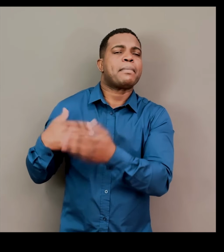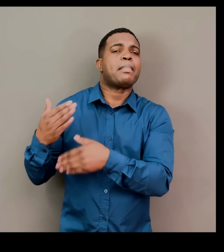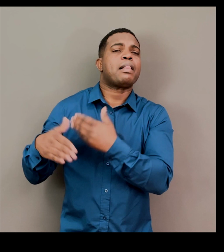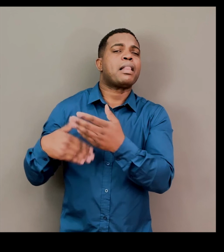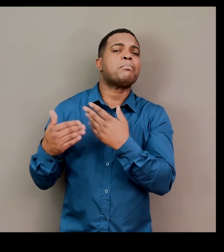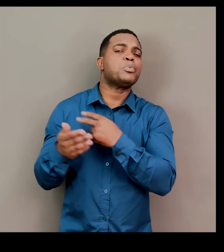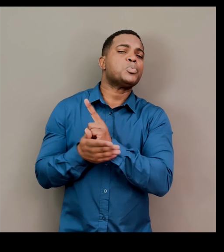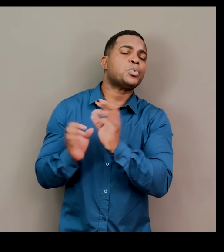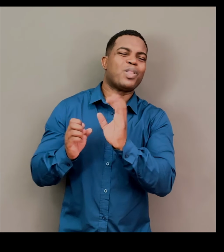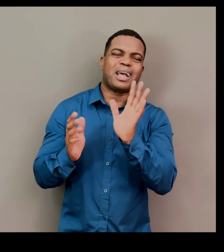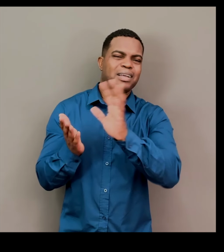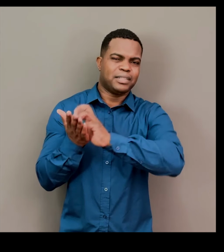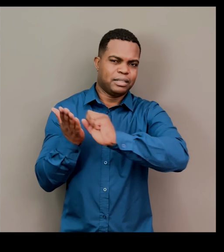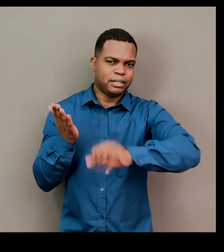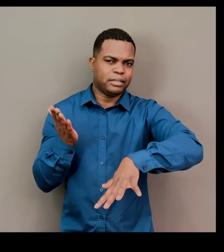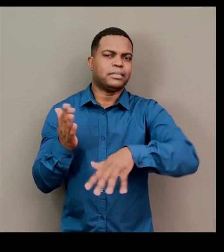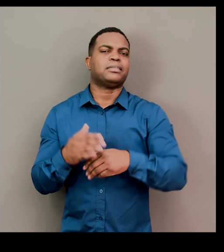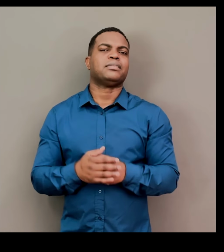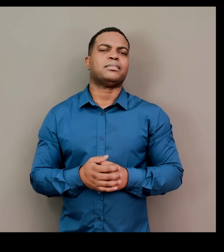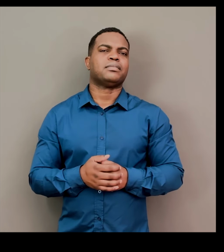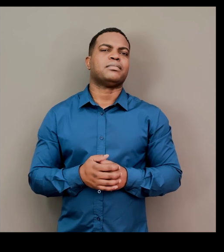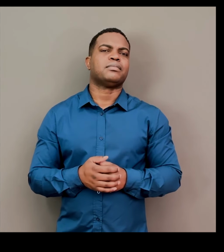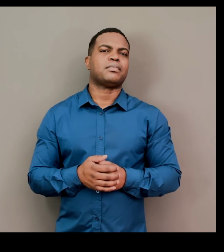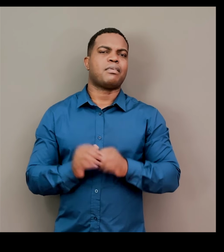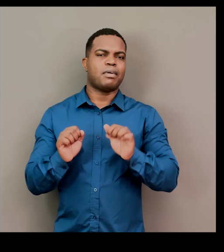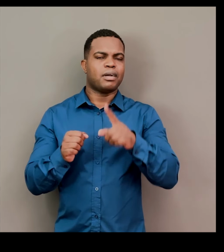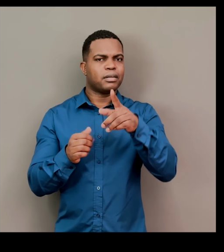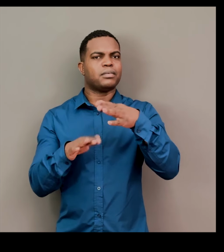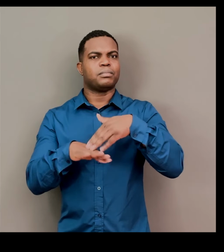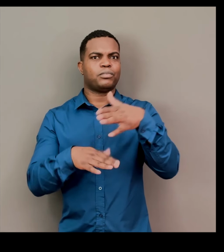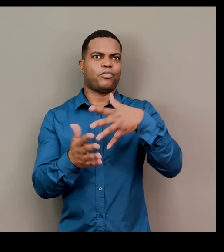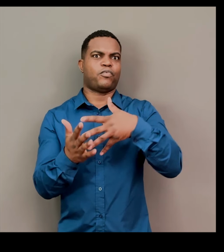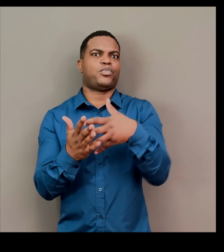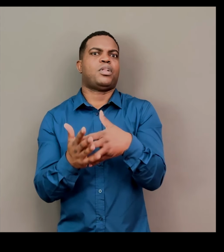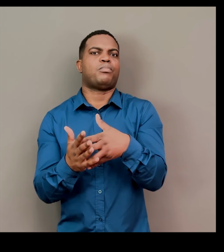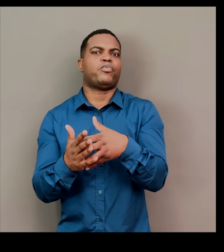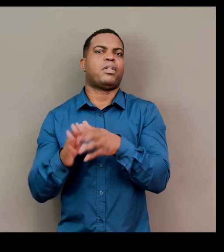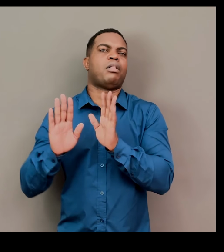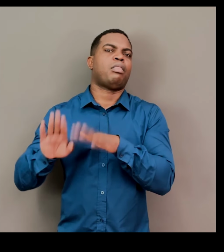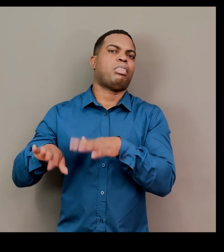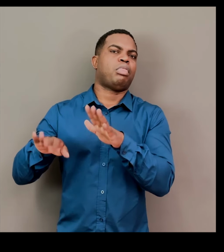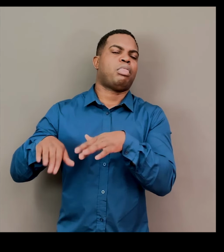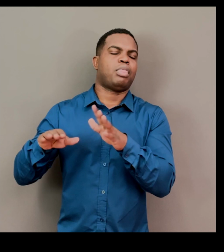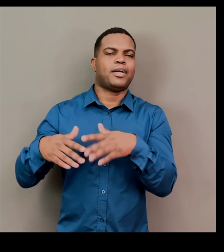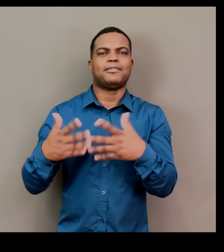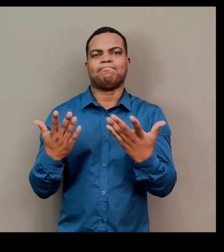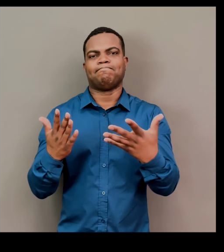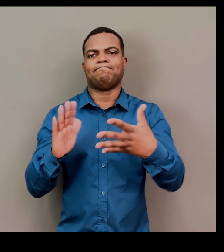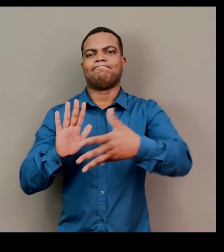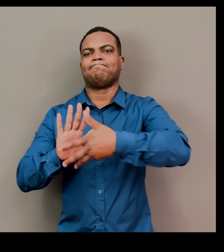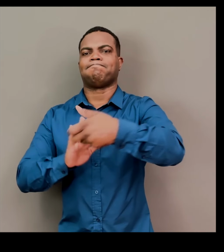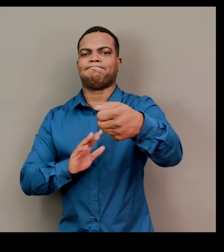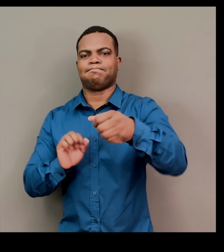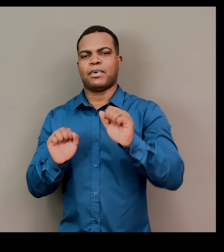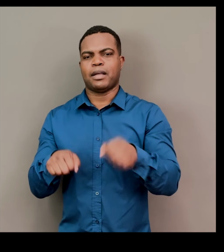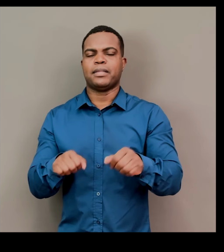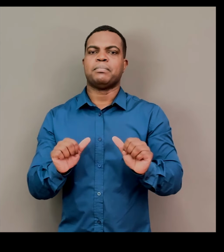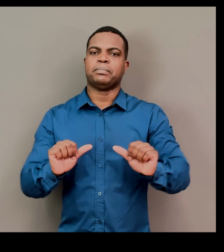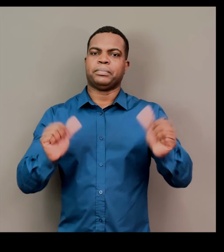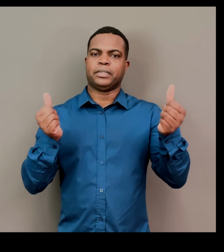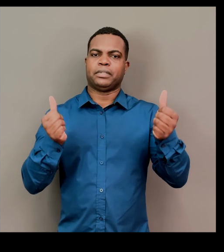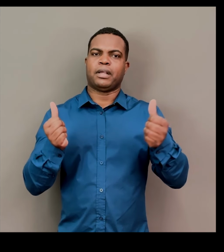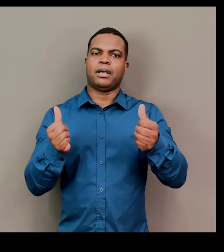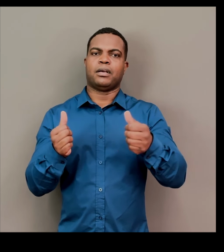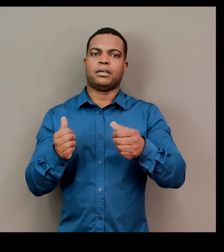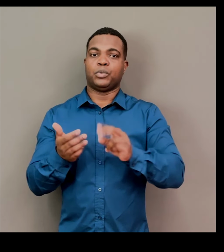networking site you keep open is an extra window of vulnerability. So I suggest you to delete